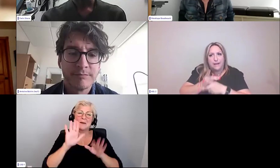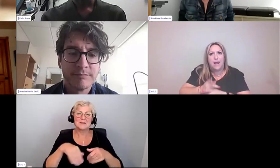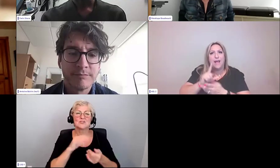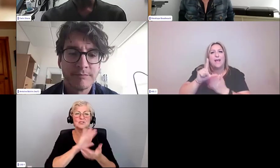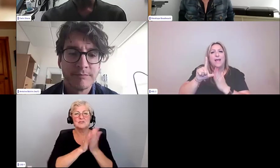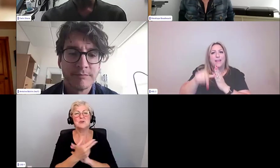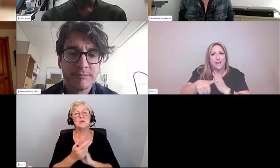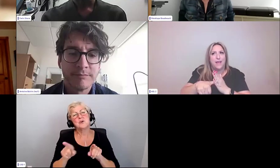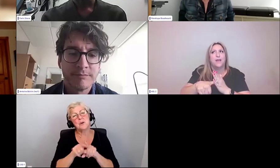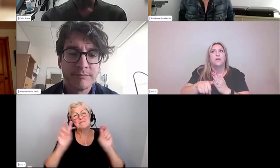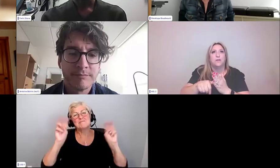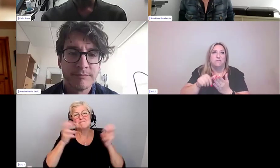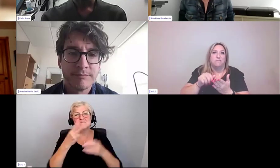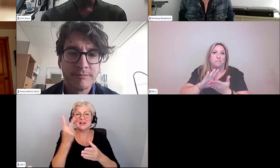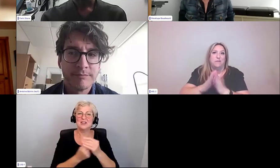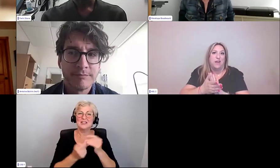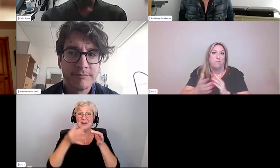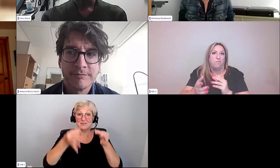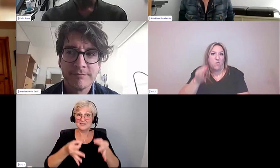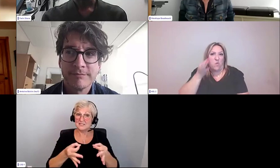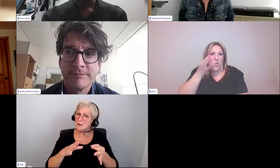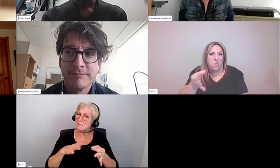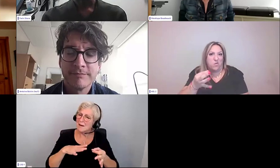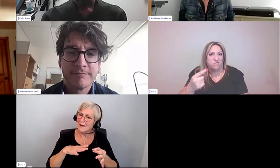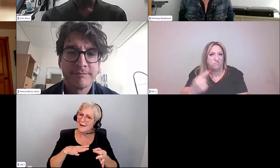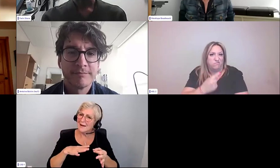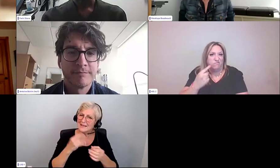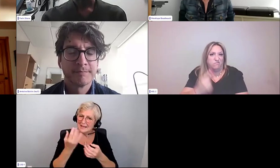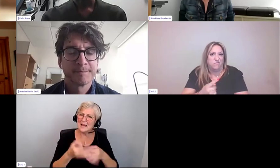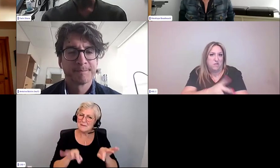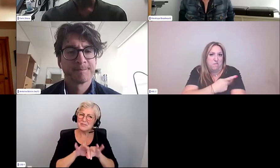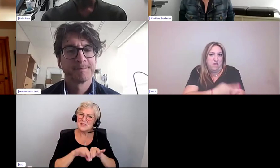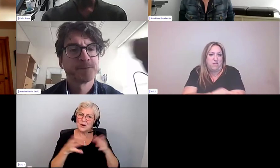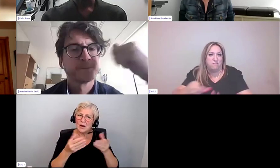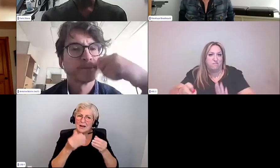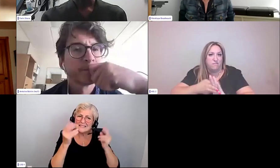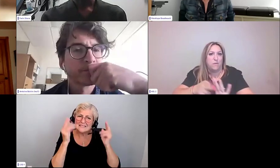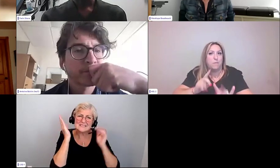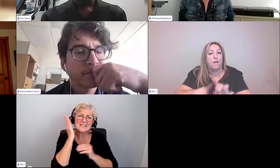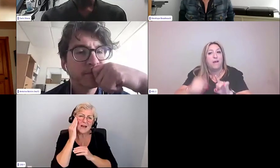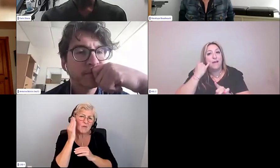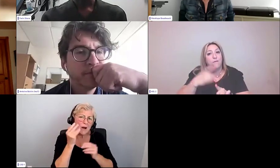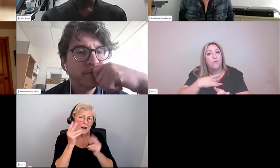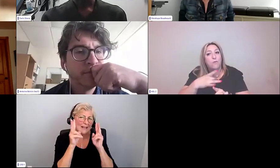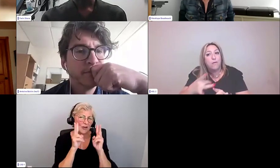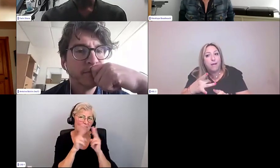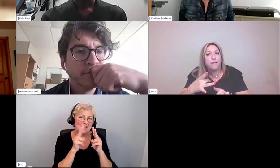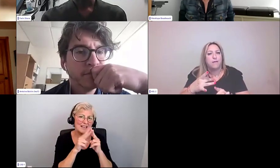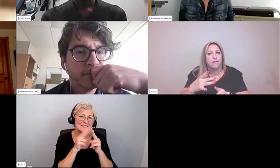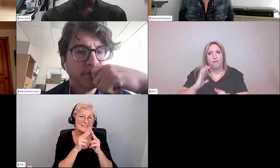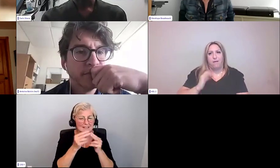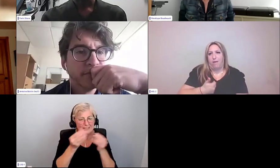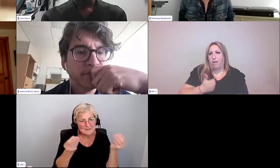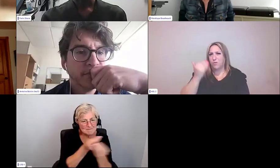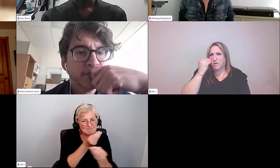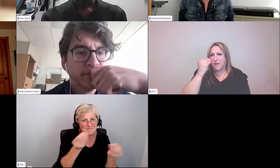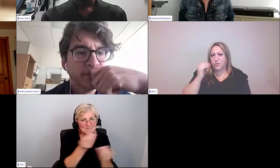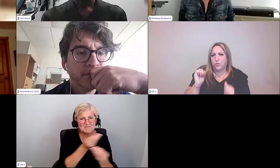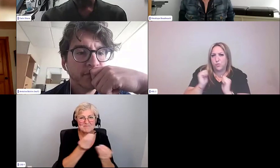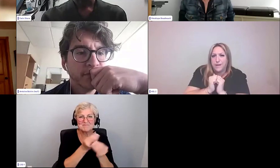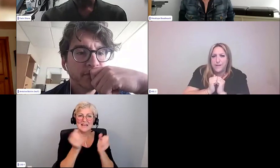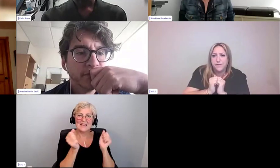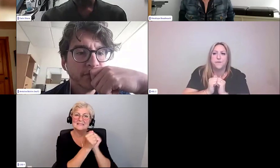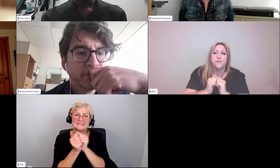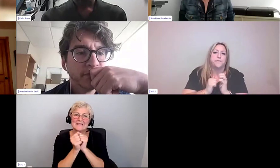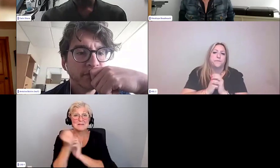official patient. If you like, it's to put our knowledge together,